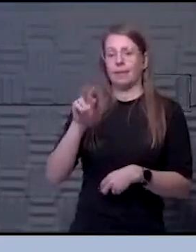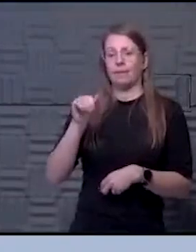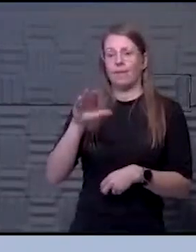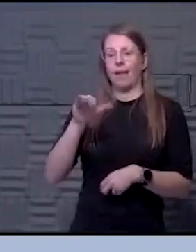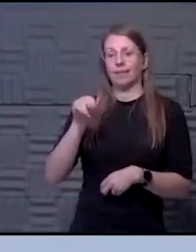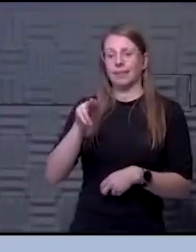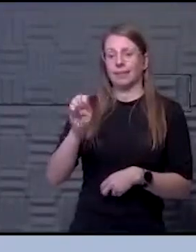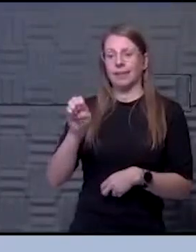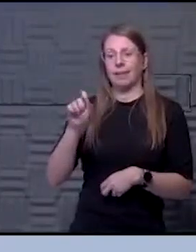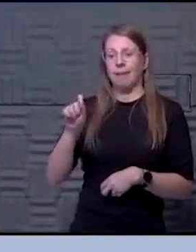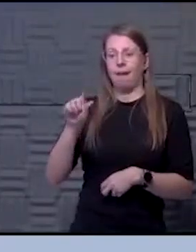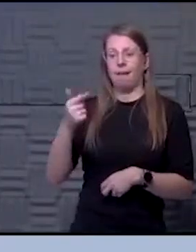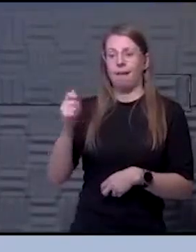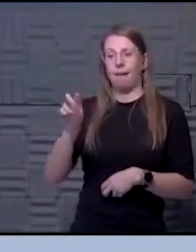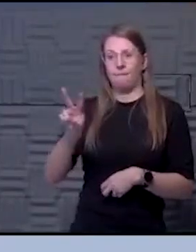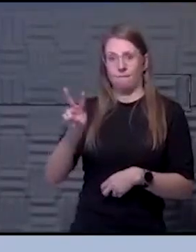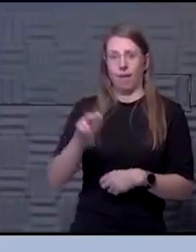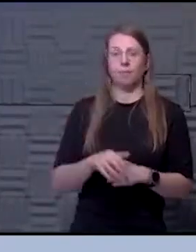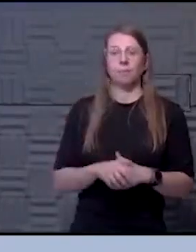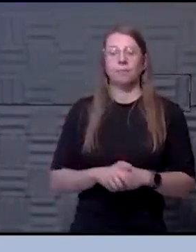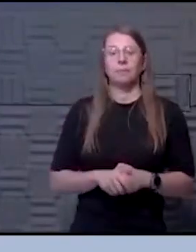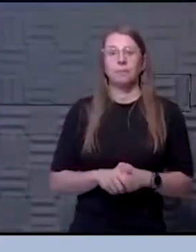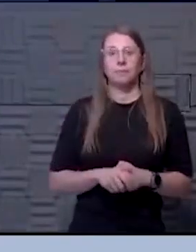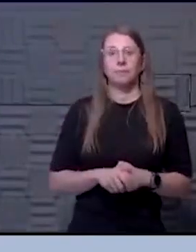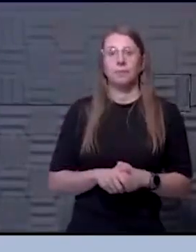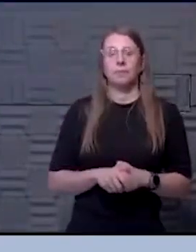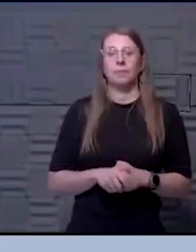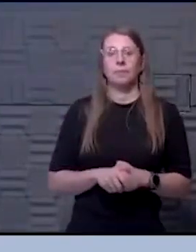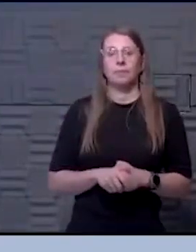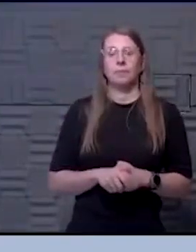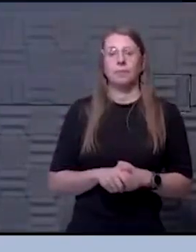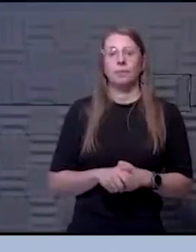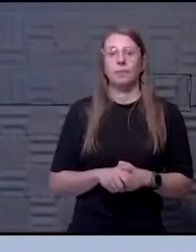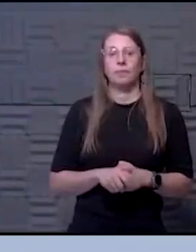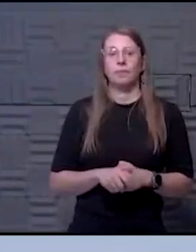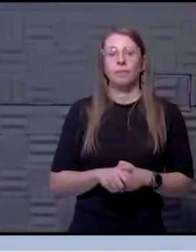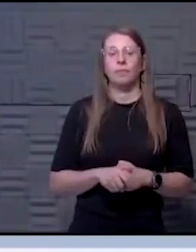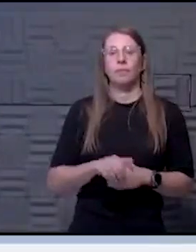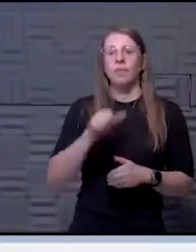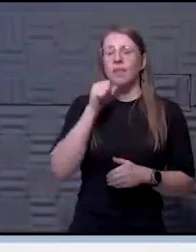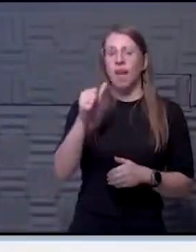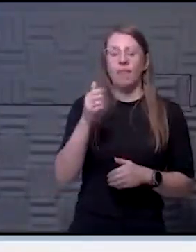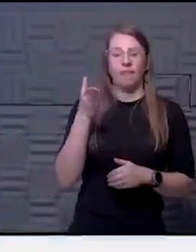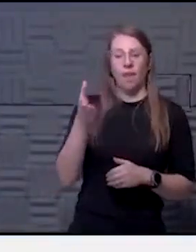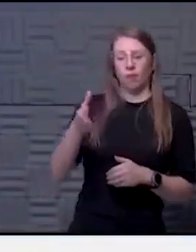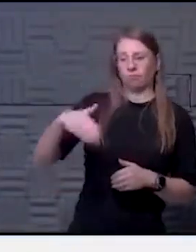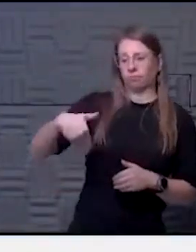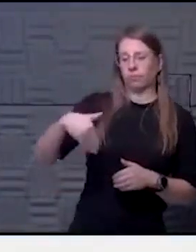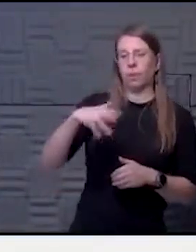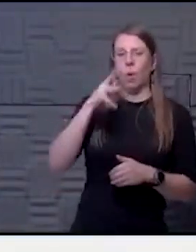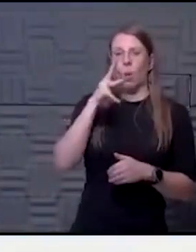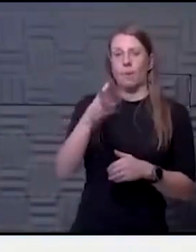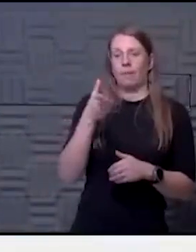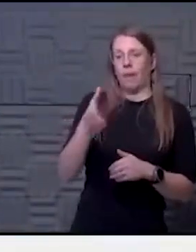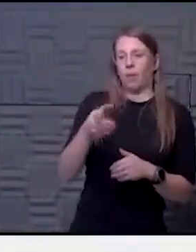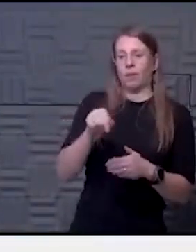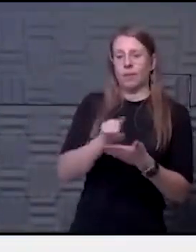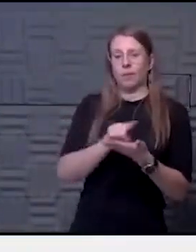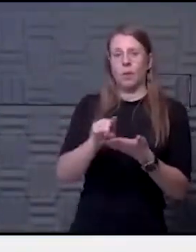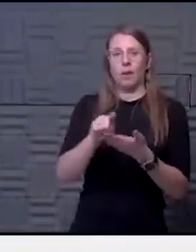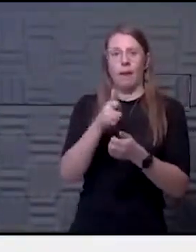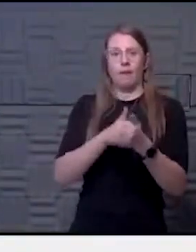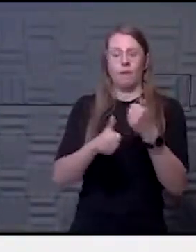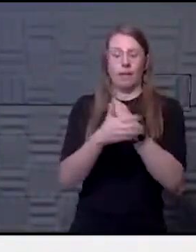one word. There you go. And because it's not on there yet, but we'll be on there this week. Will be every